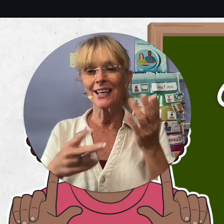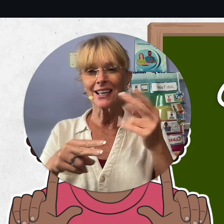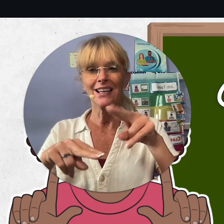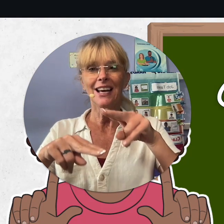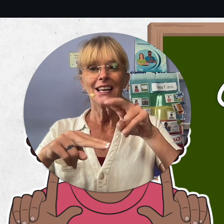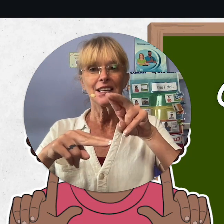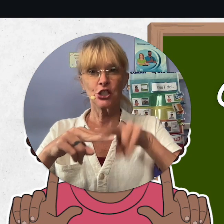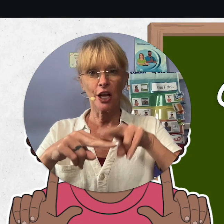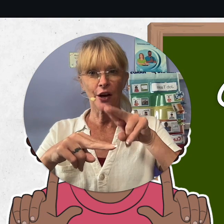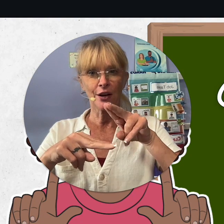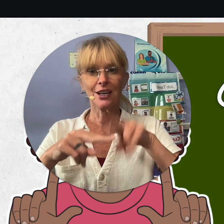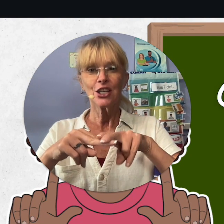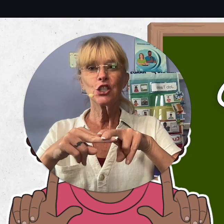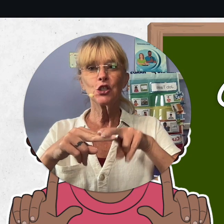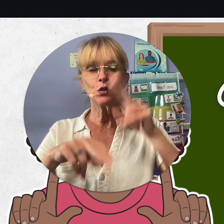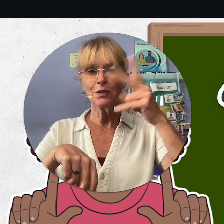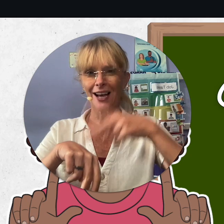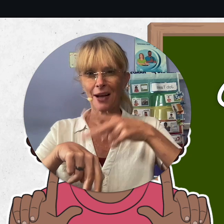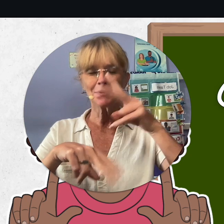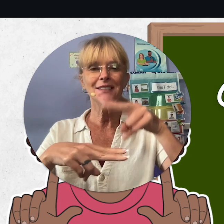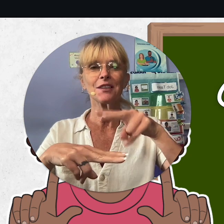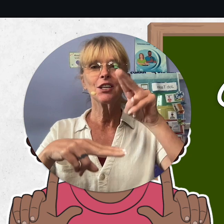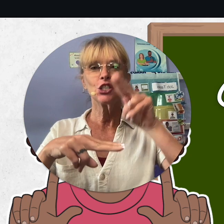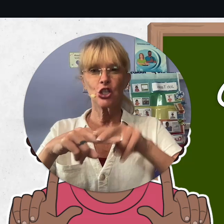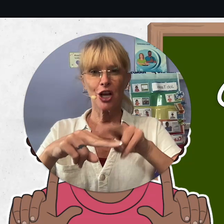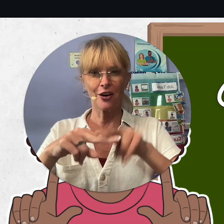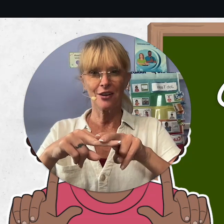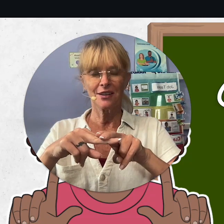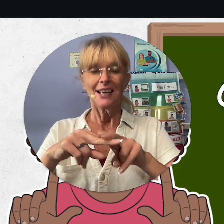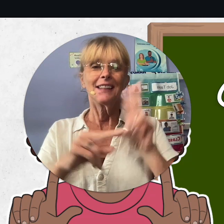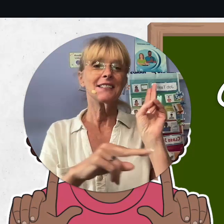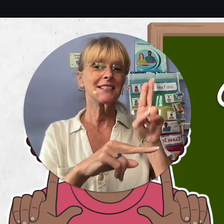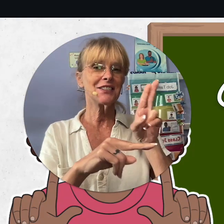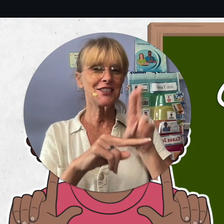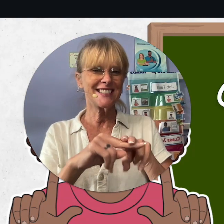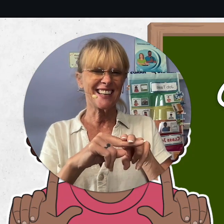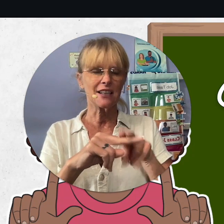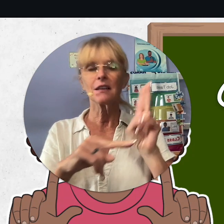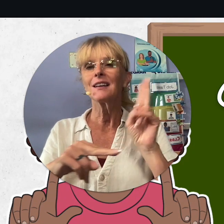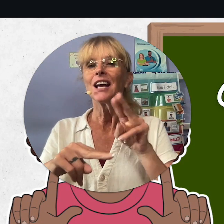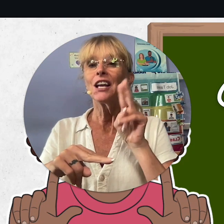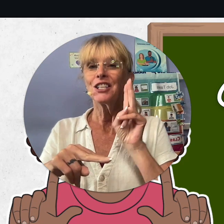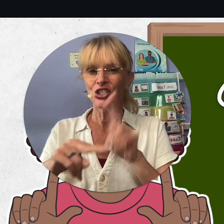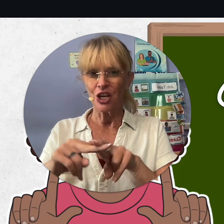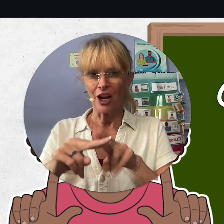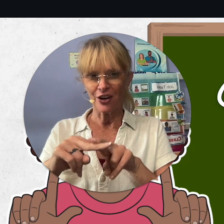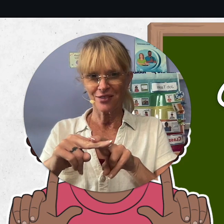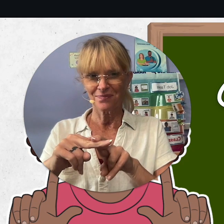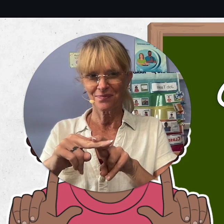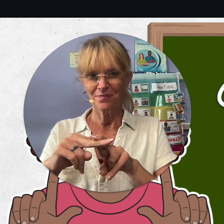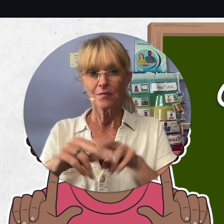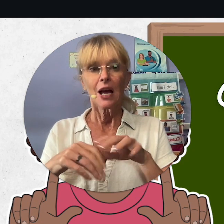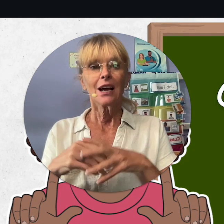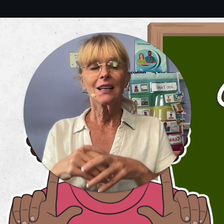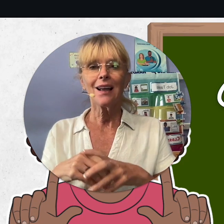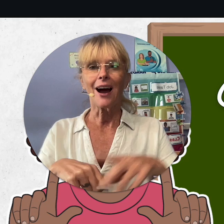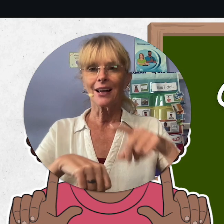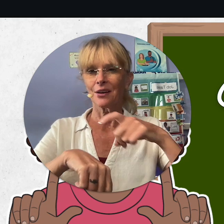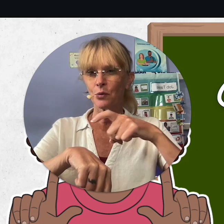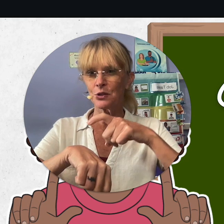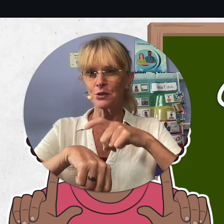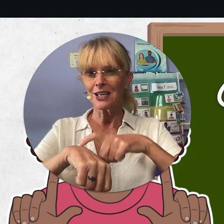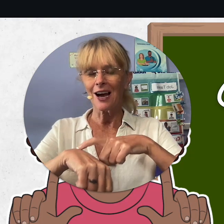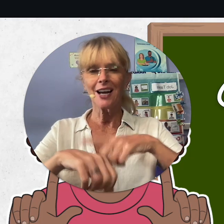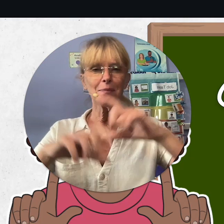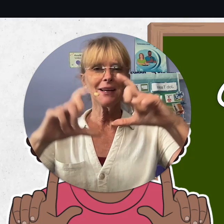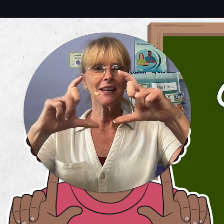pair again. Chair. 2 times. Chair. This is to sit. Chair. Clock.